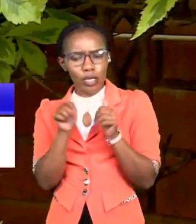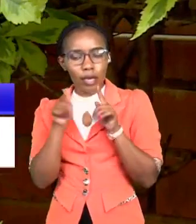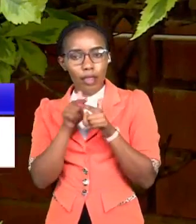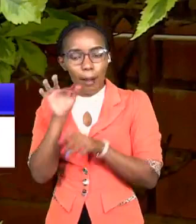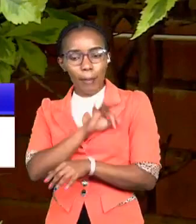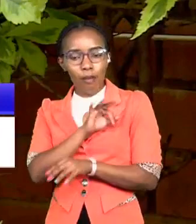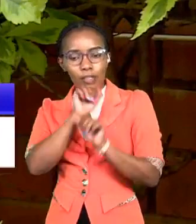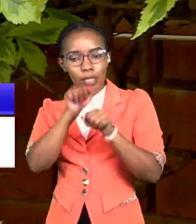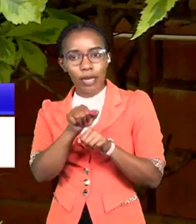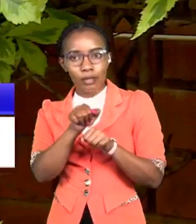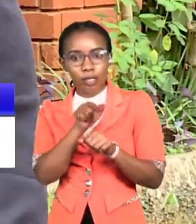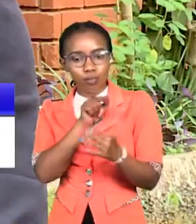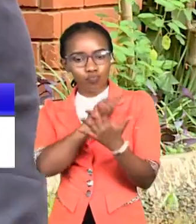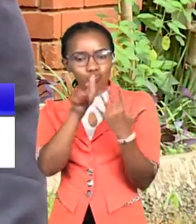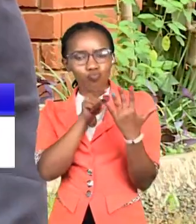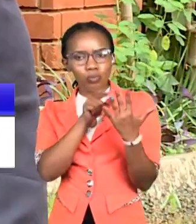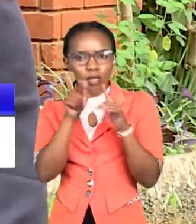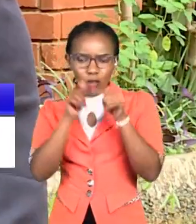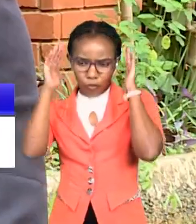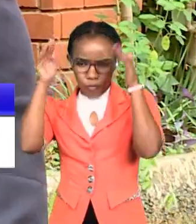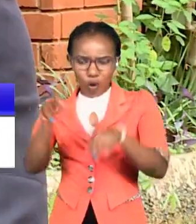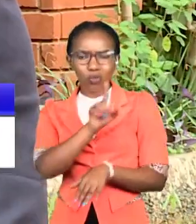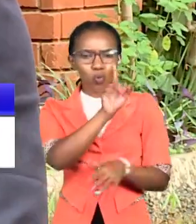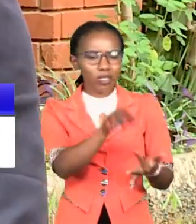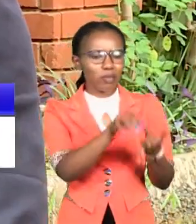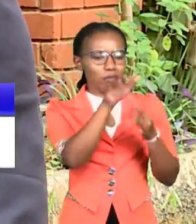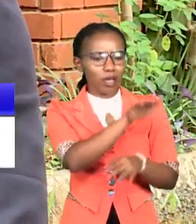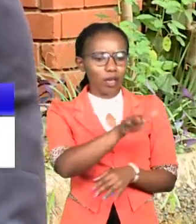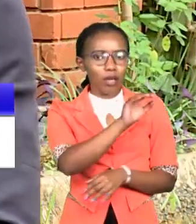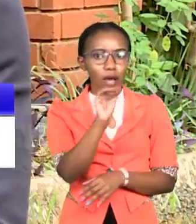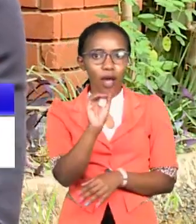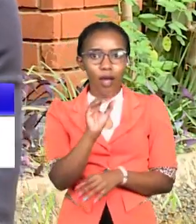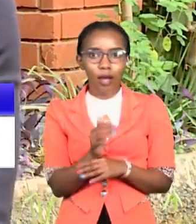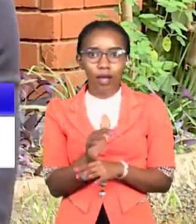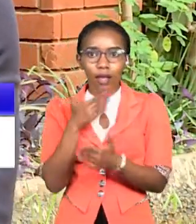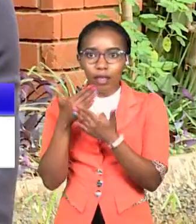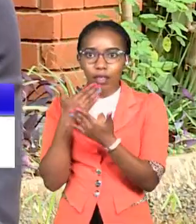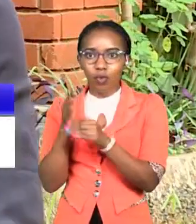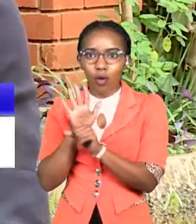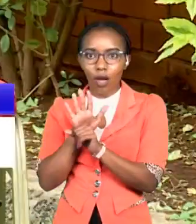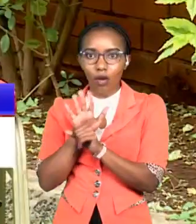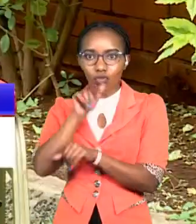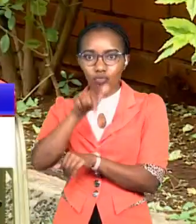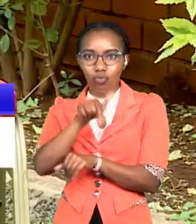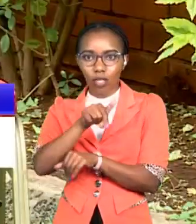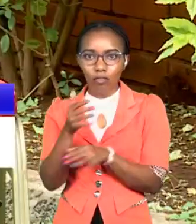money using this option so that you're not only focusing on one specific area. All right. Thank you guys so much for joining us today.